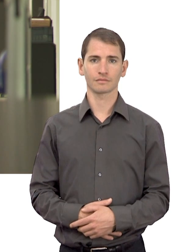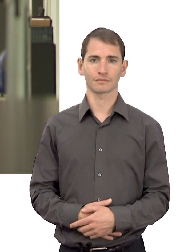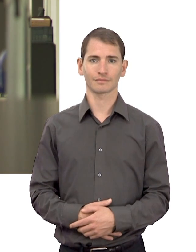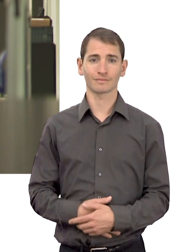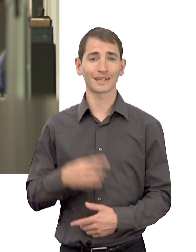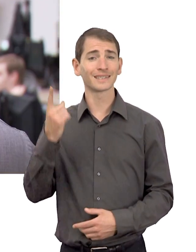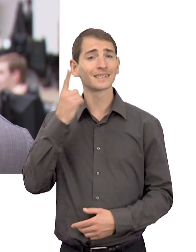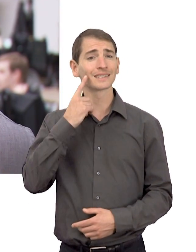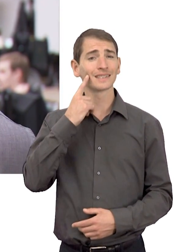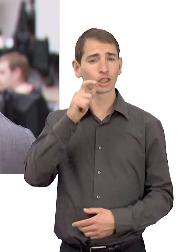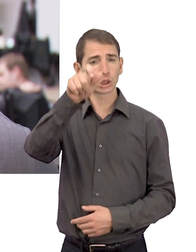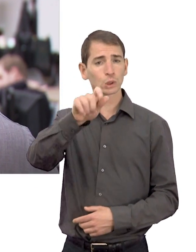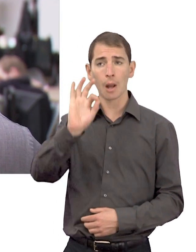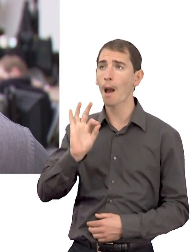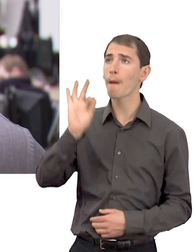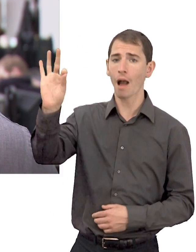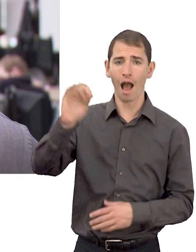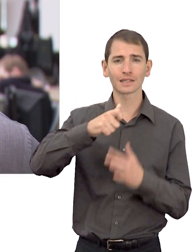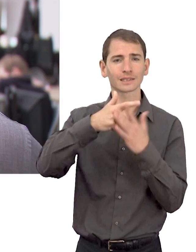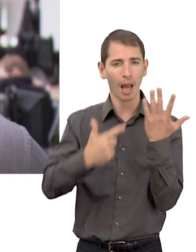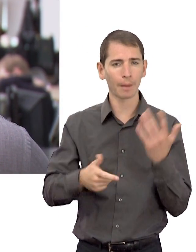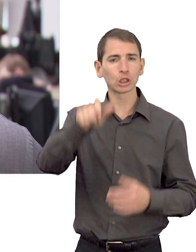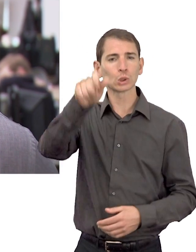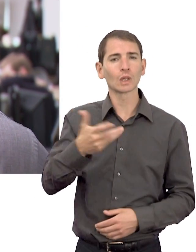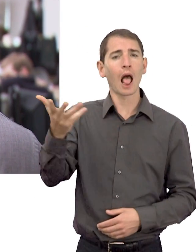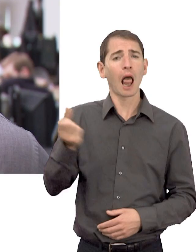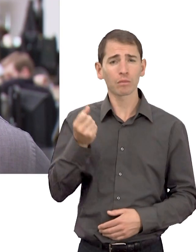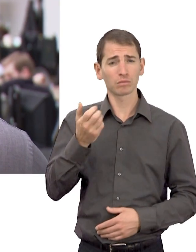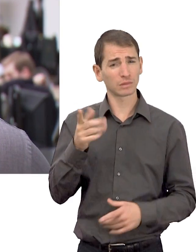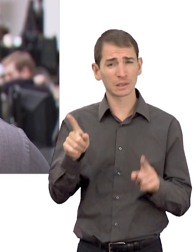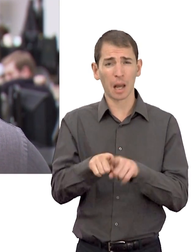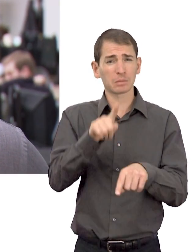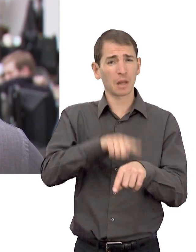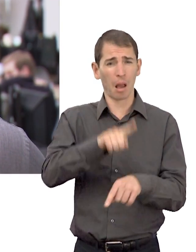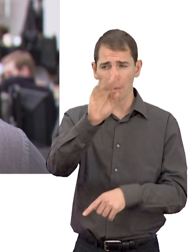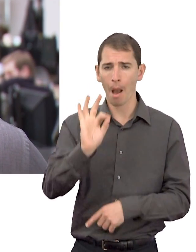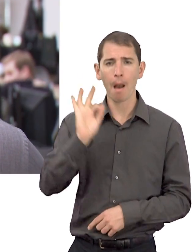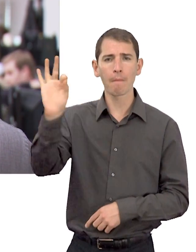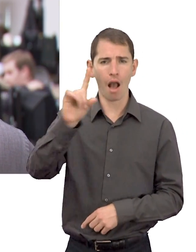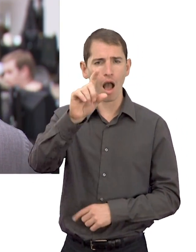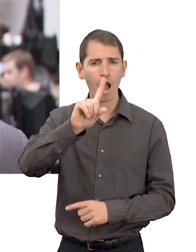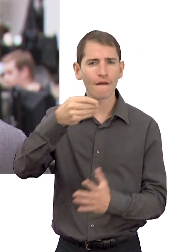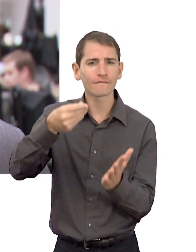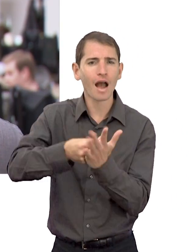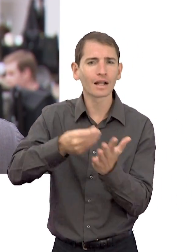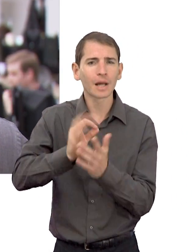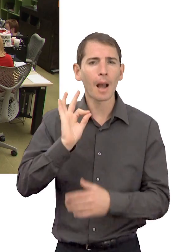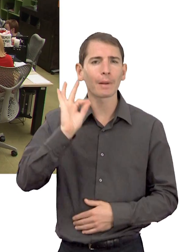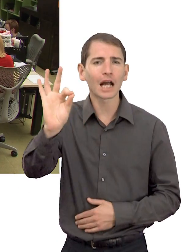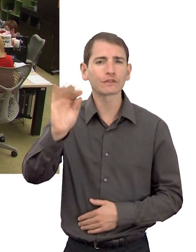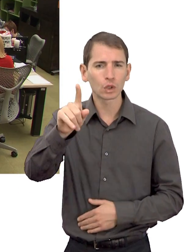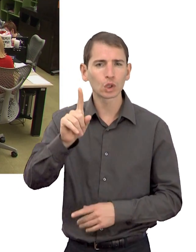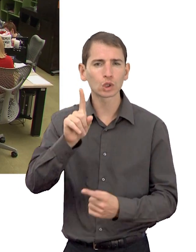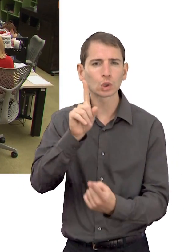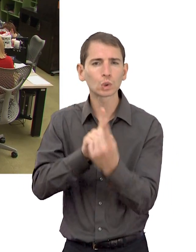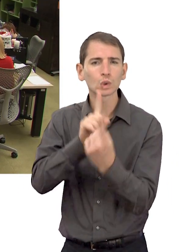The simplest way a student can actually apply for the disabled student allowances is at the same time that they would apply for their main finance application for